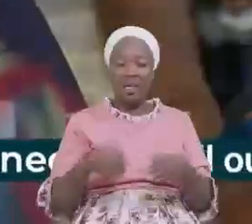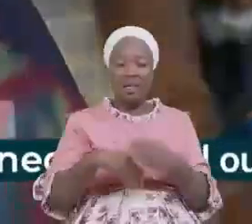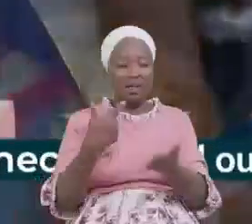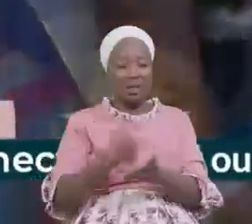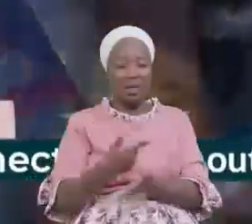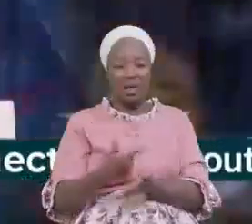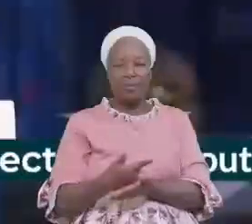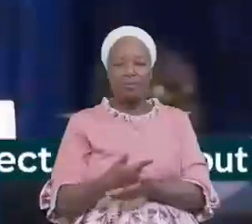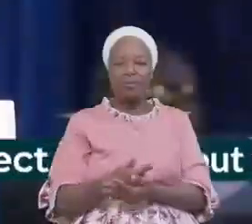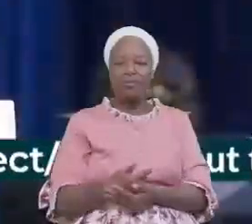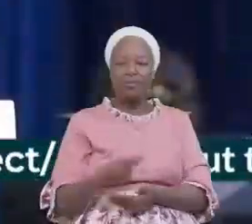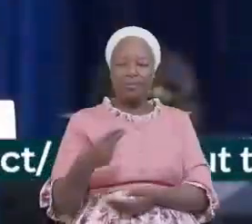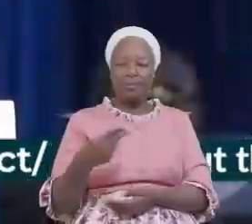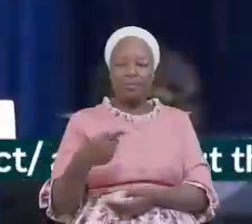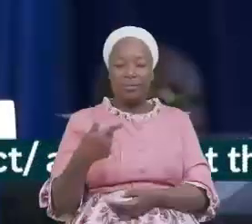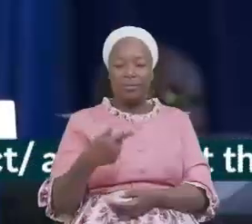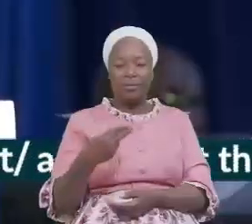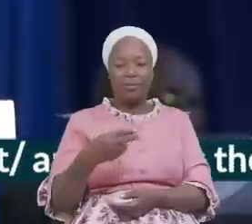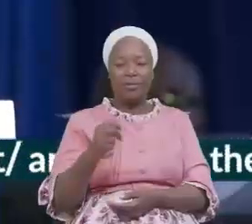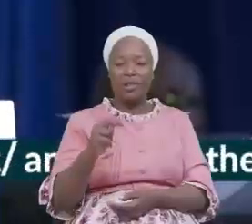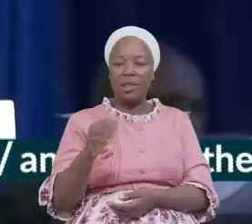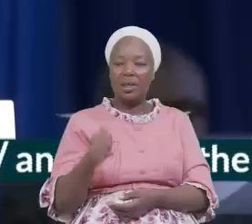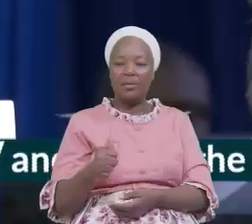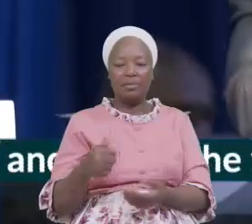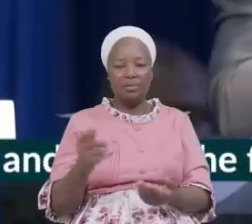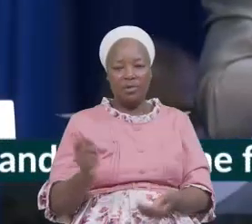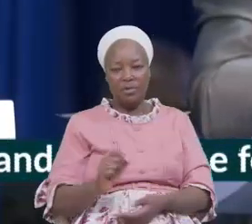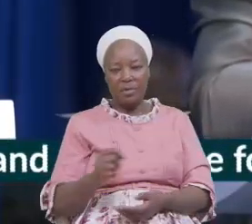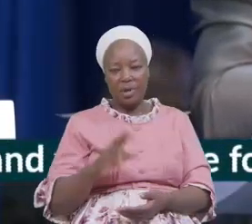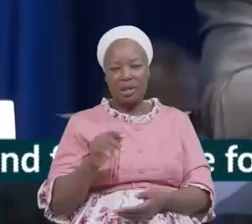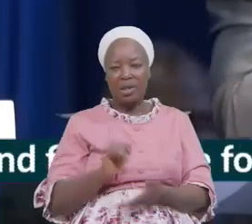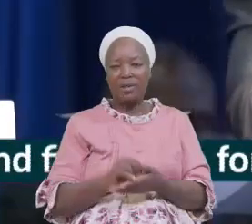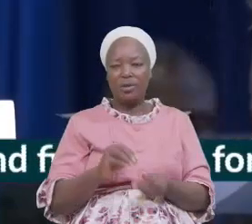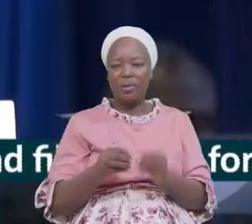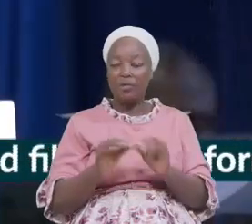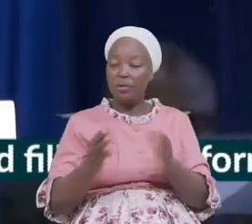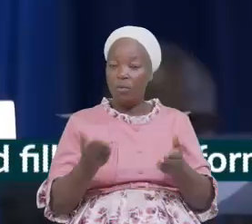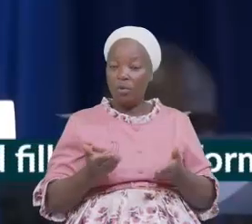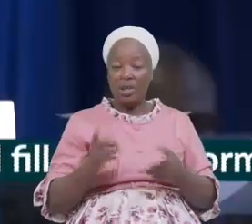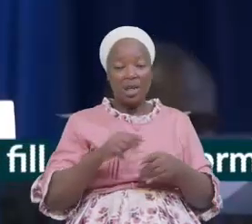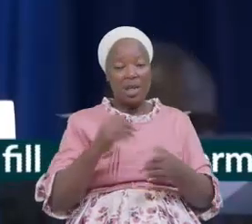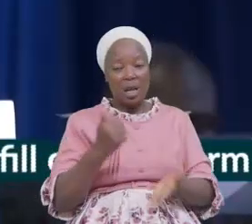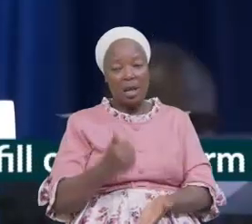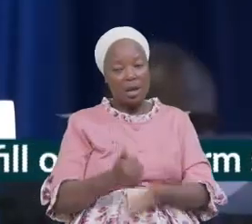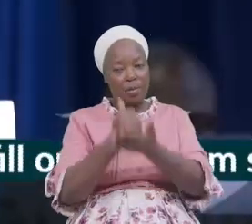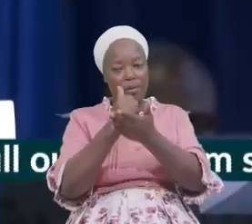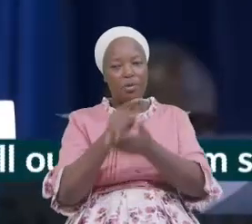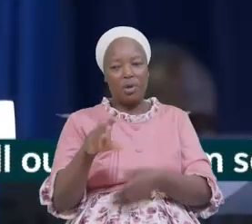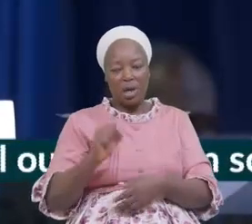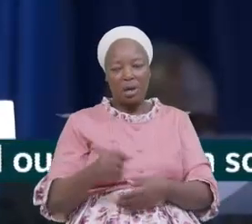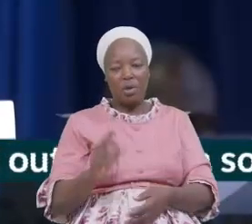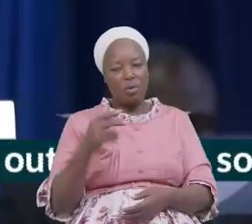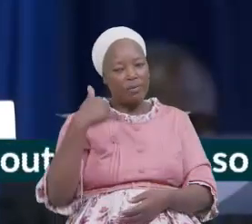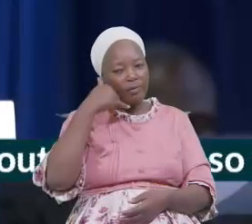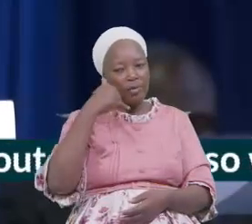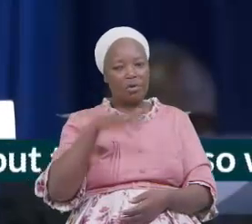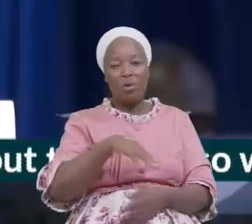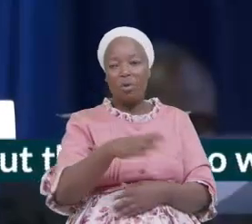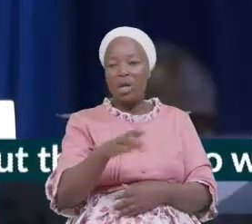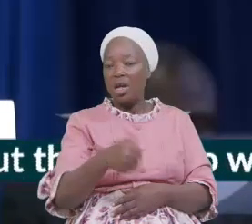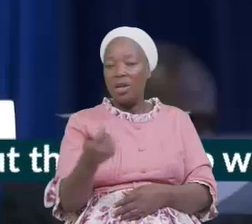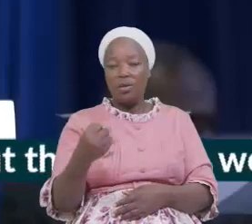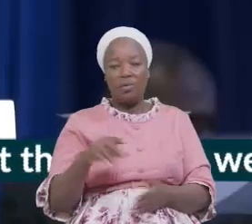055-245-1955. If you want any assistance, you can call those numbers and you'll be helped.